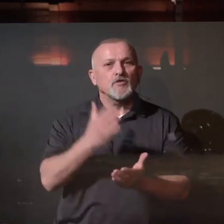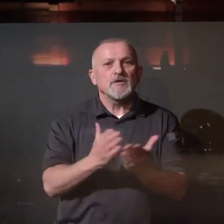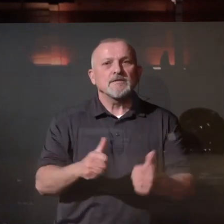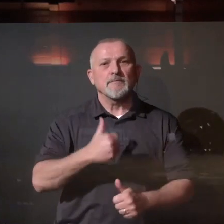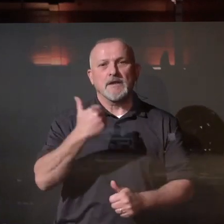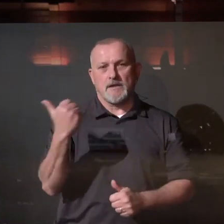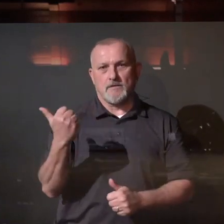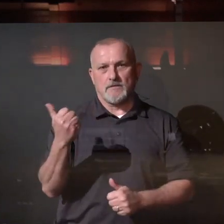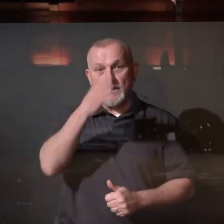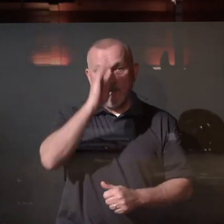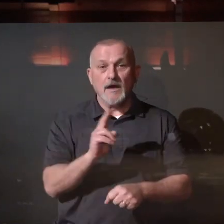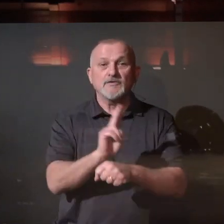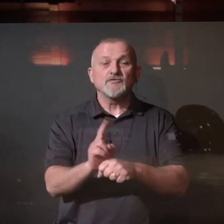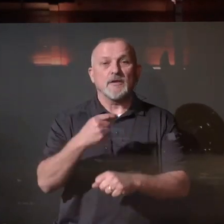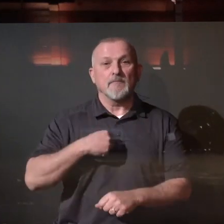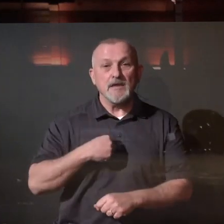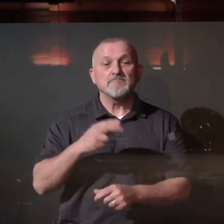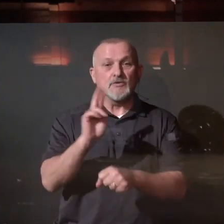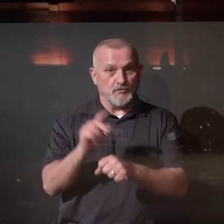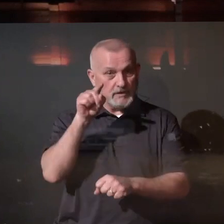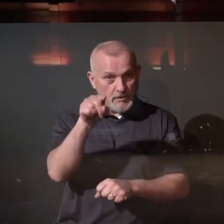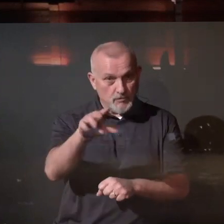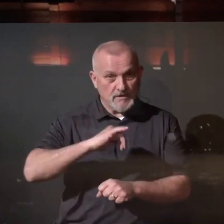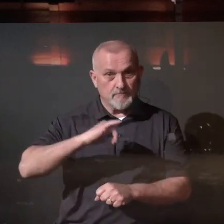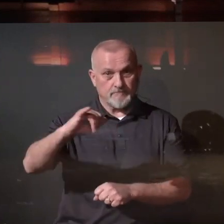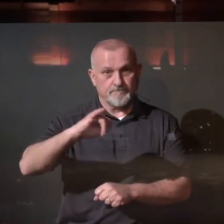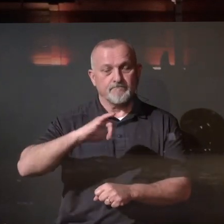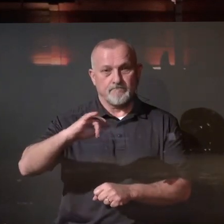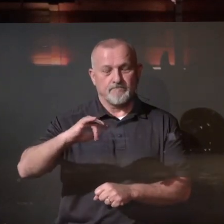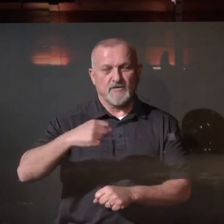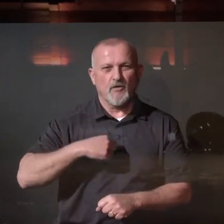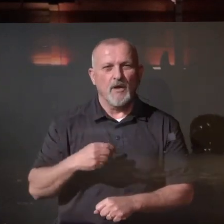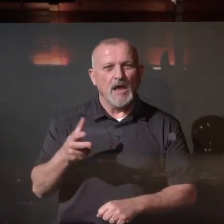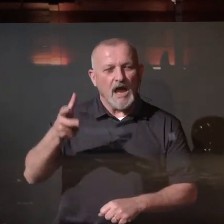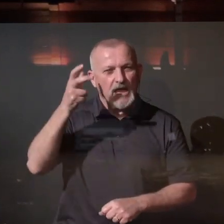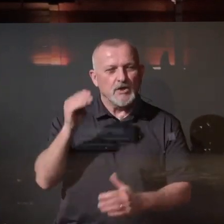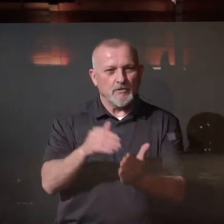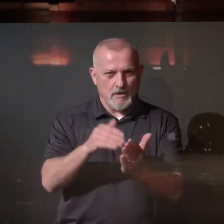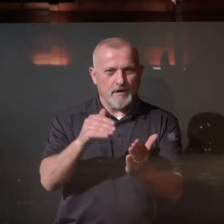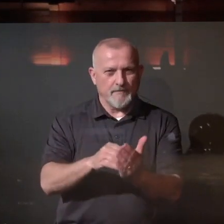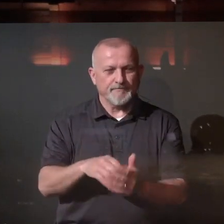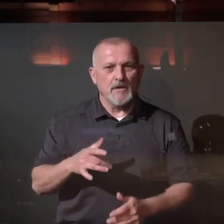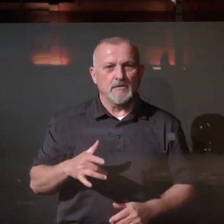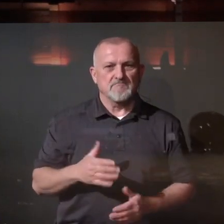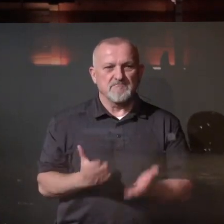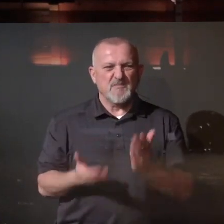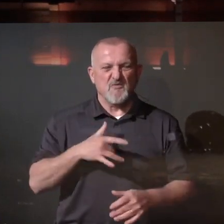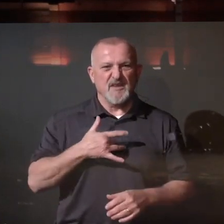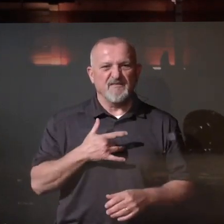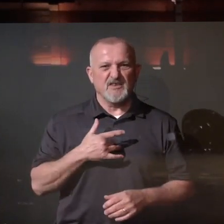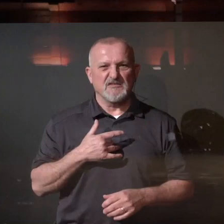God's still using you. And we look at that, here's what I hear, and here's what people say all the time, especially when we feel the pressure. You even might feel it right